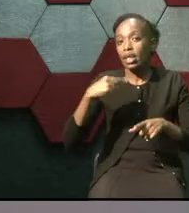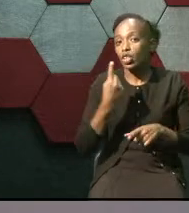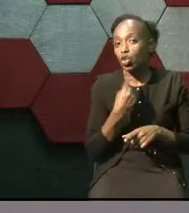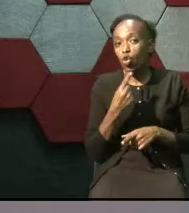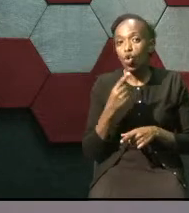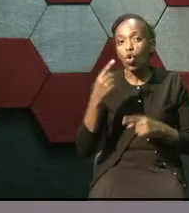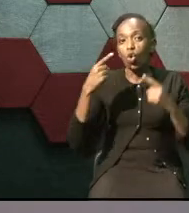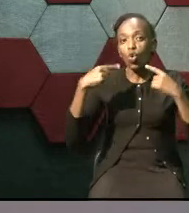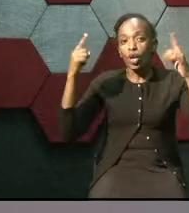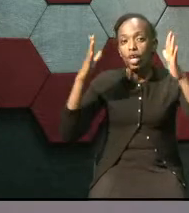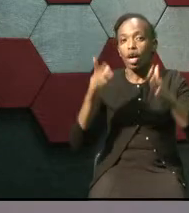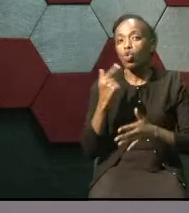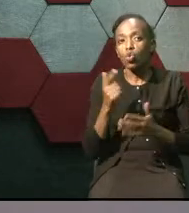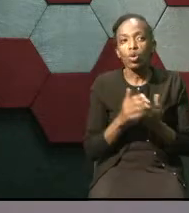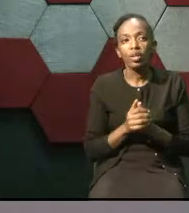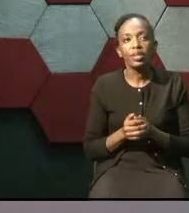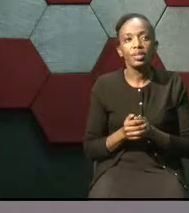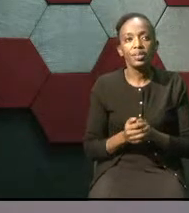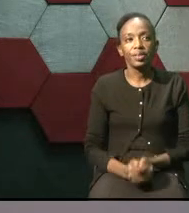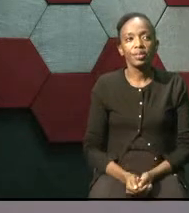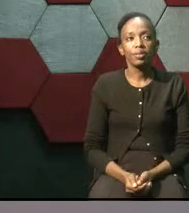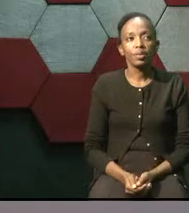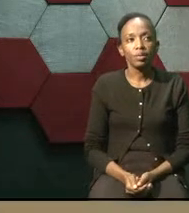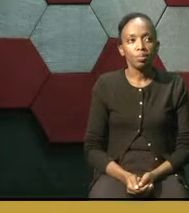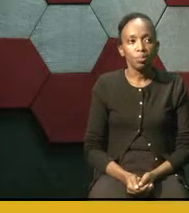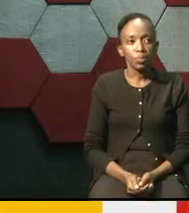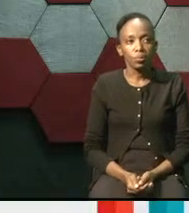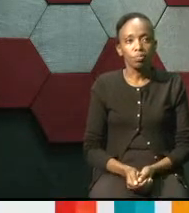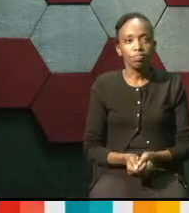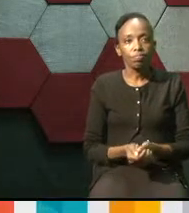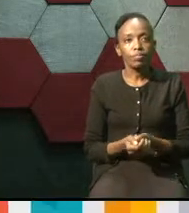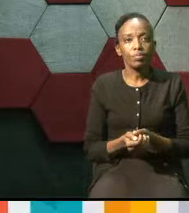year's Mentor of the Year award.